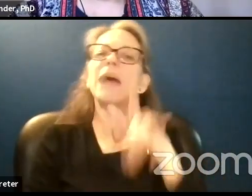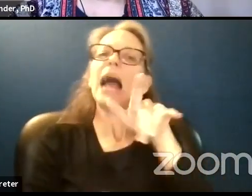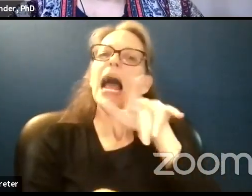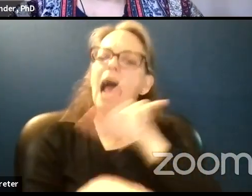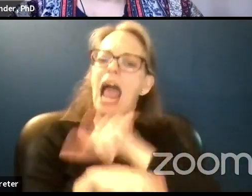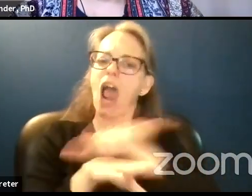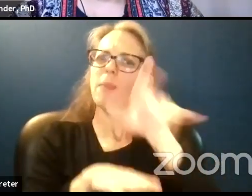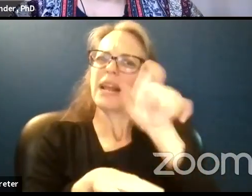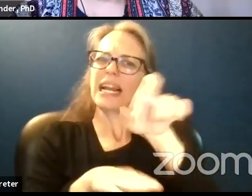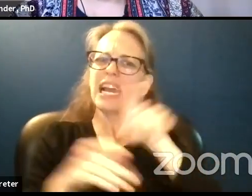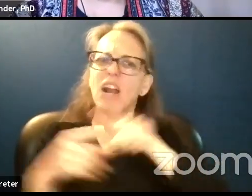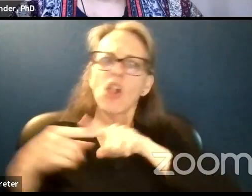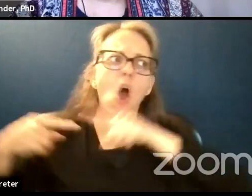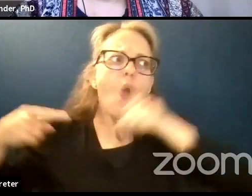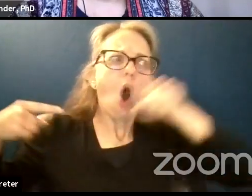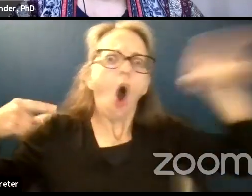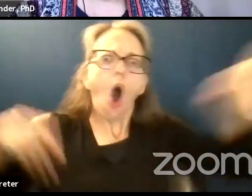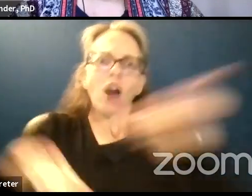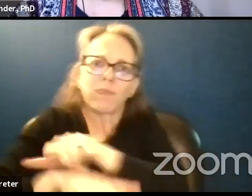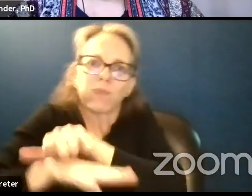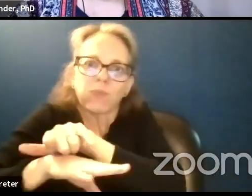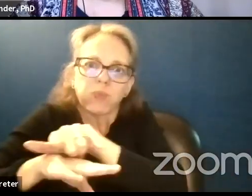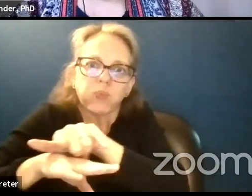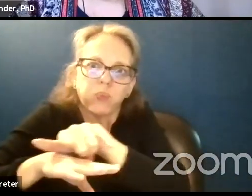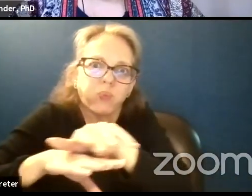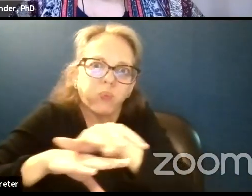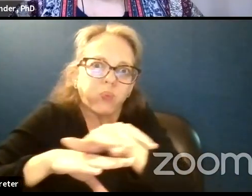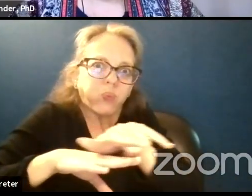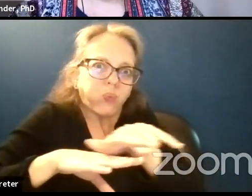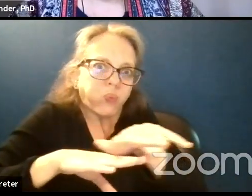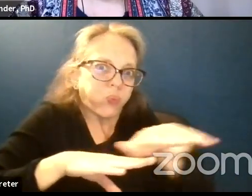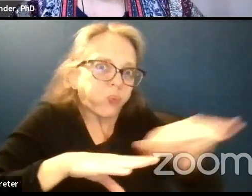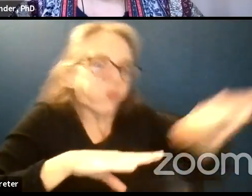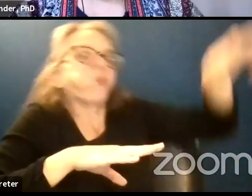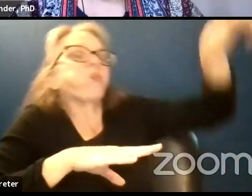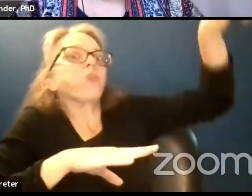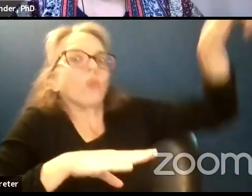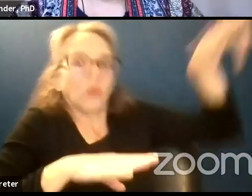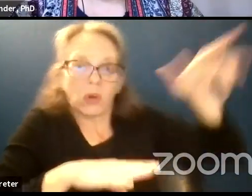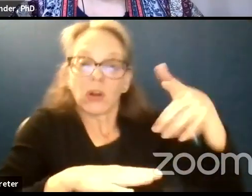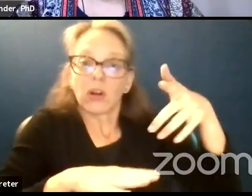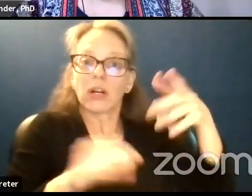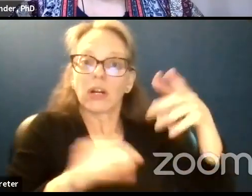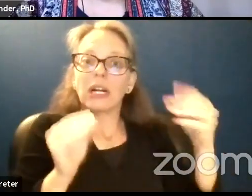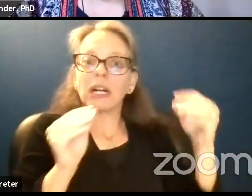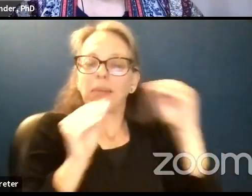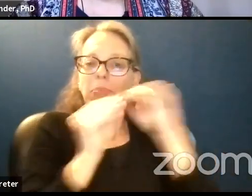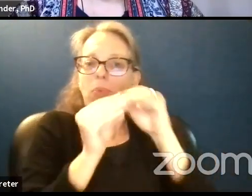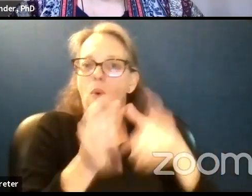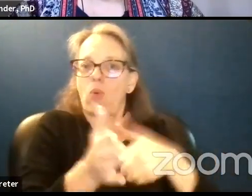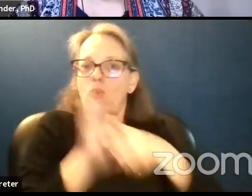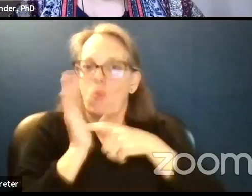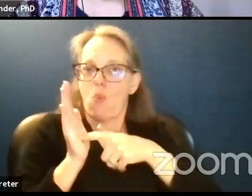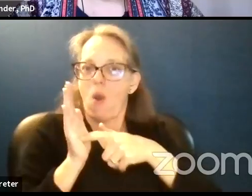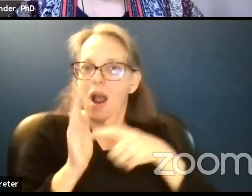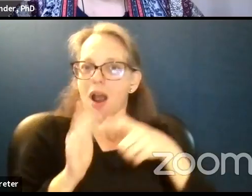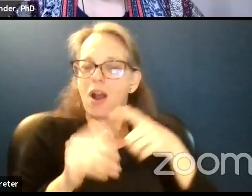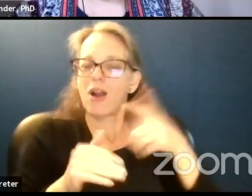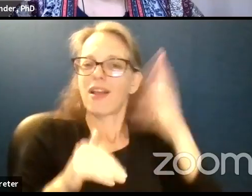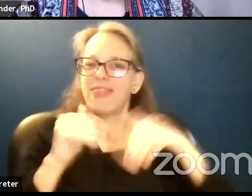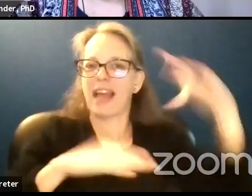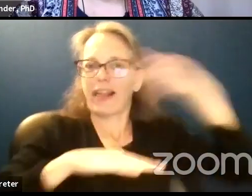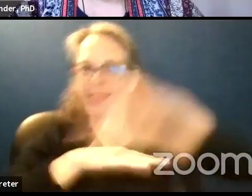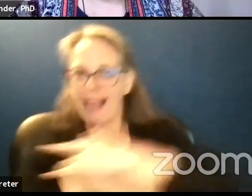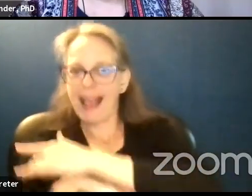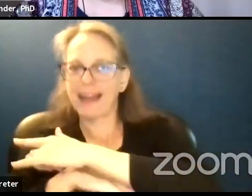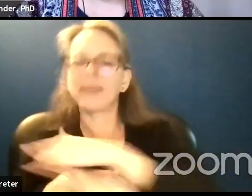off in these altitudes, right? It's more about the takeoff and the landing than getting up in the air, from what I understand. So when you have thin